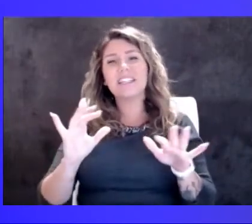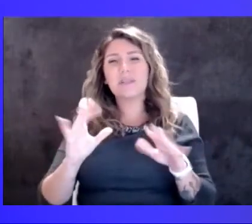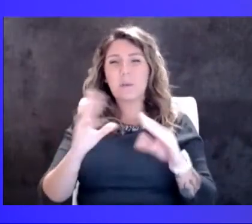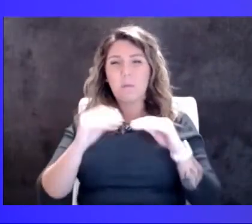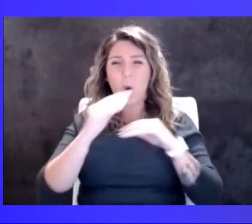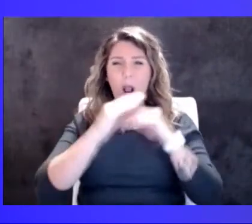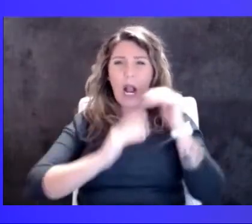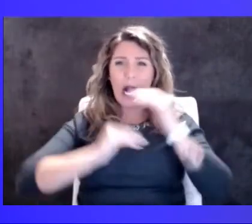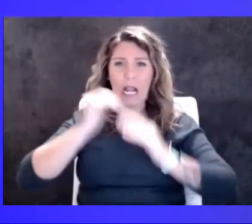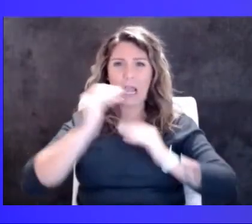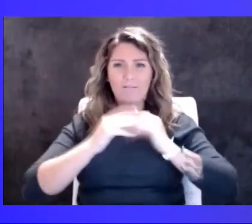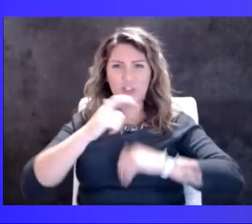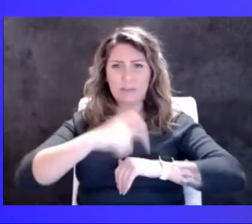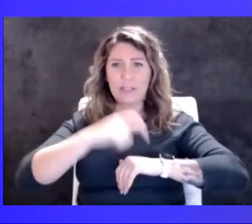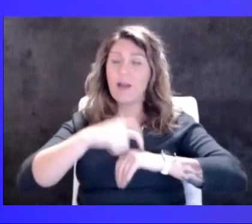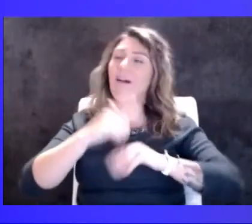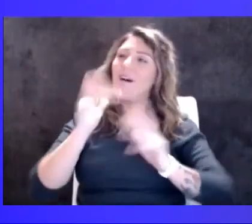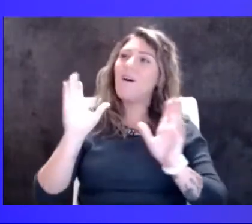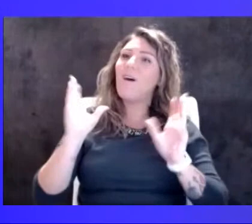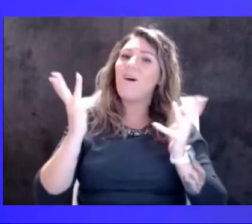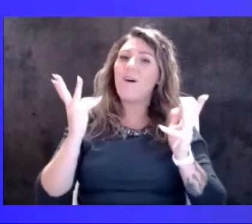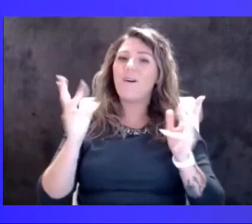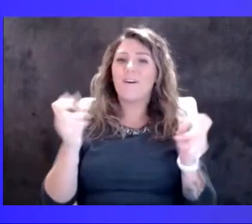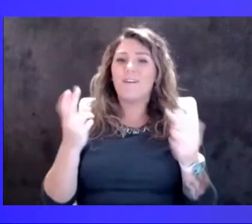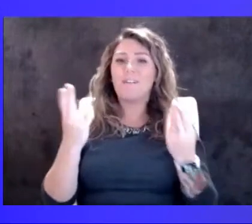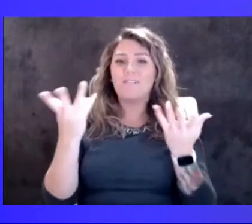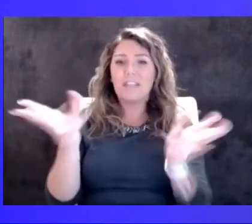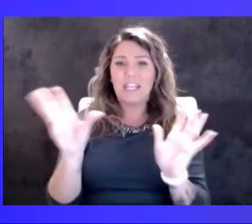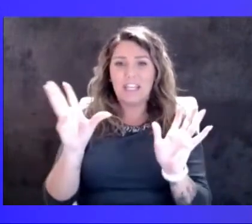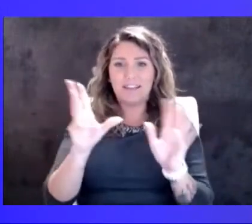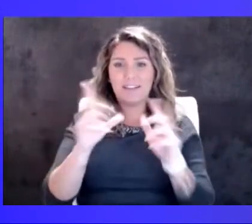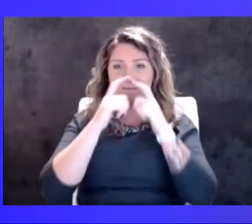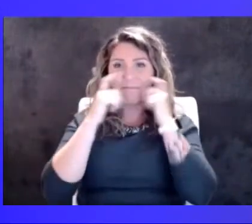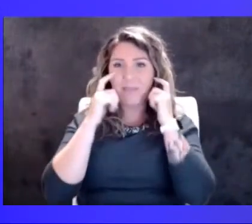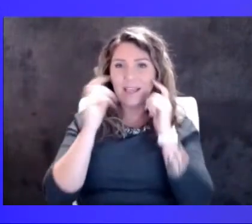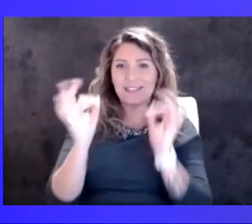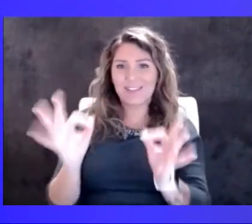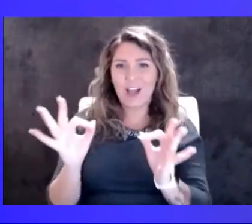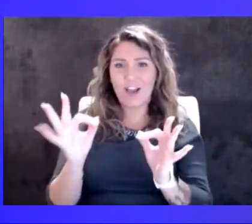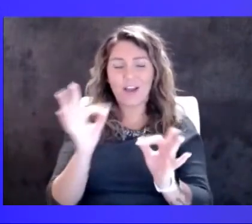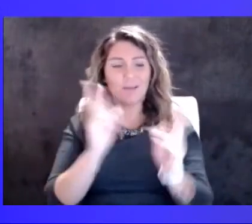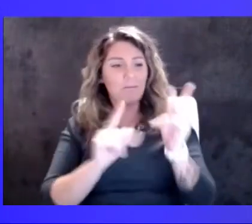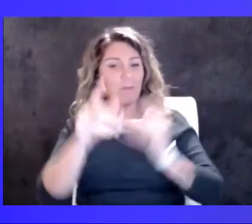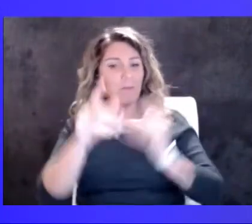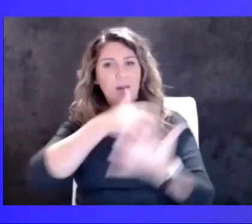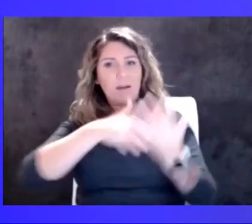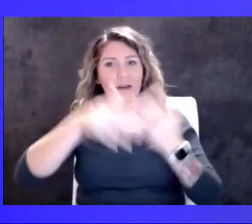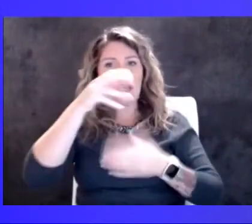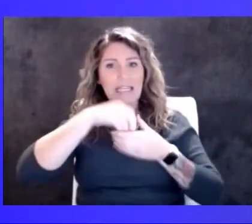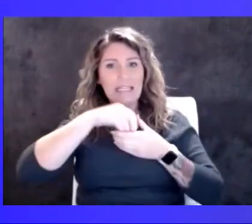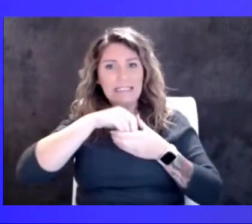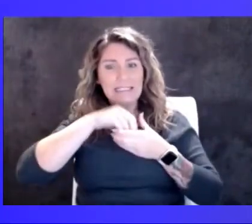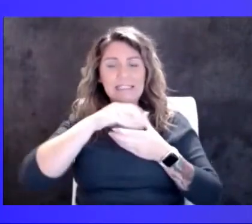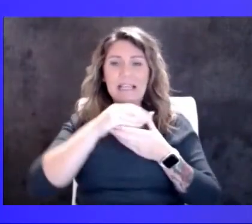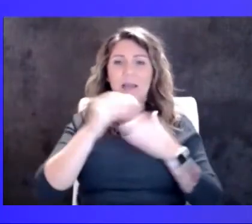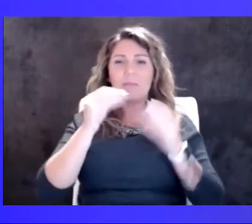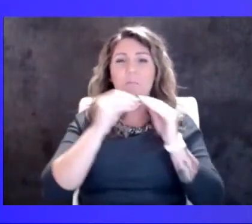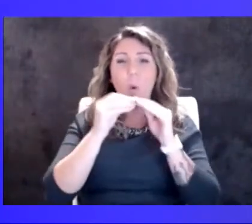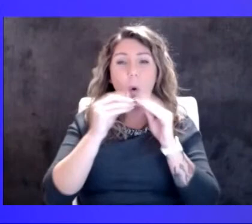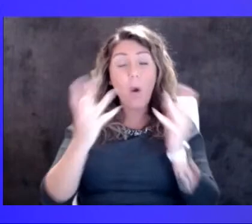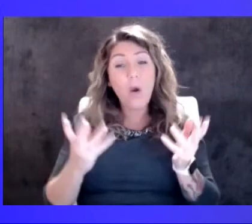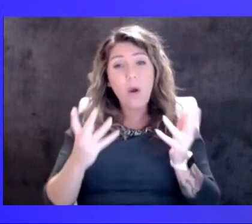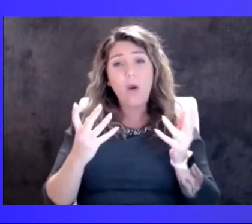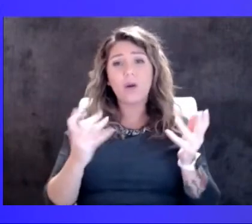that we're out of it. And so masks are coming off. People are socializing indoors a lot more. And so with that, we